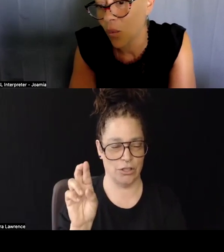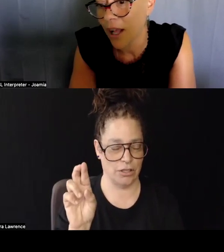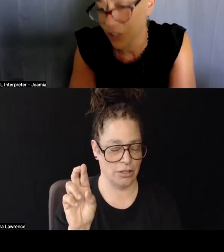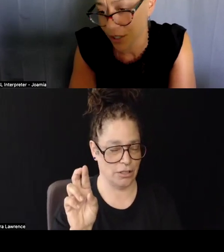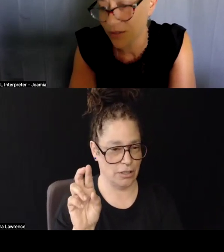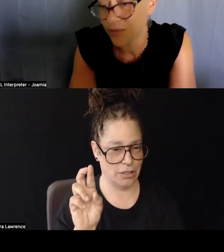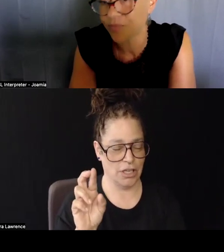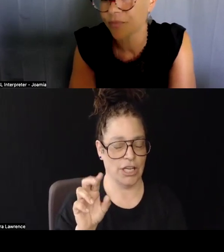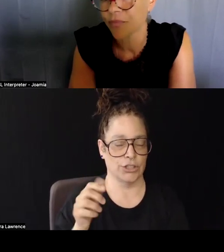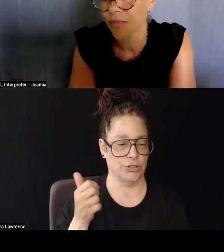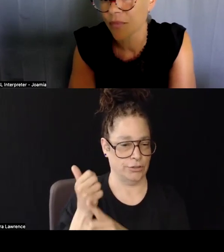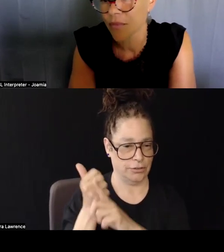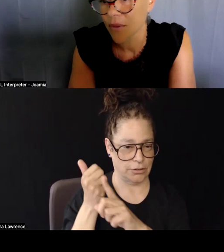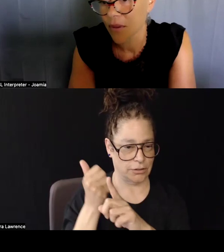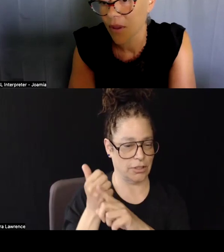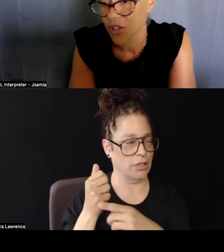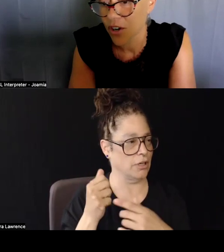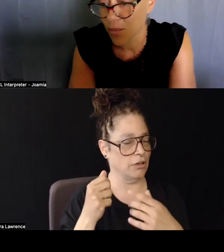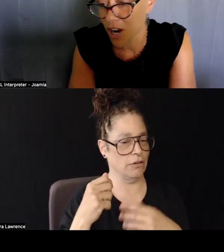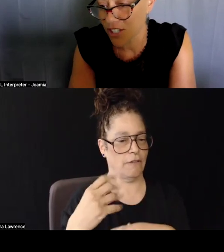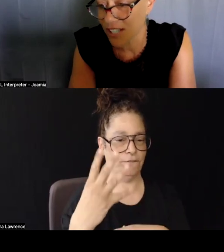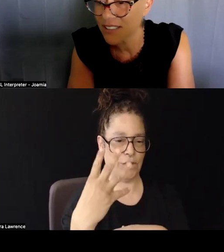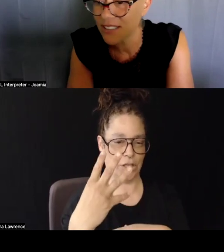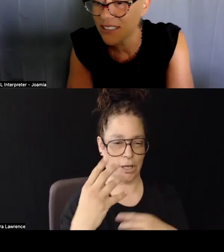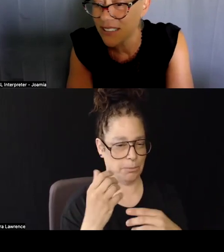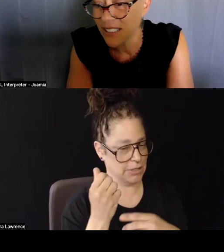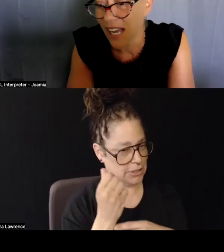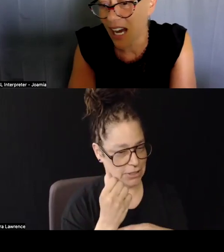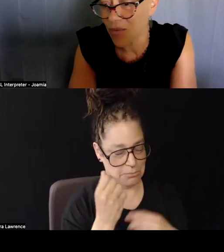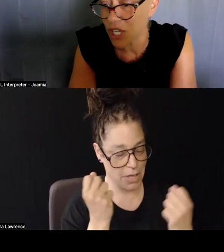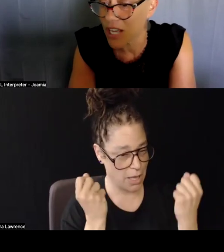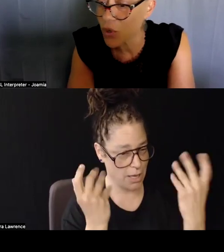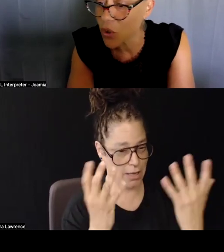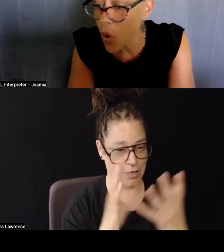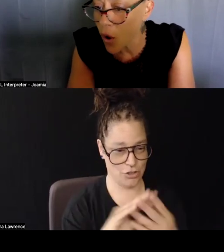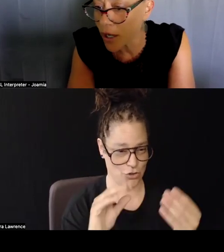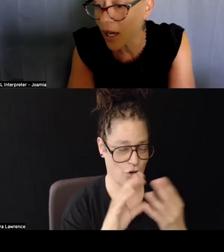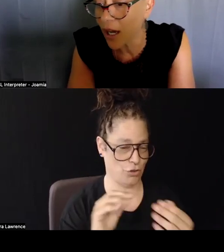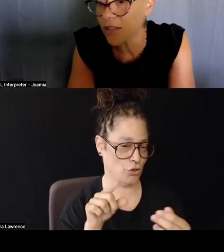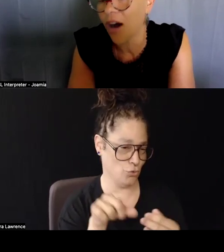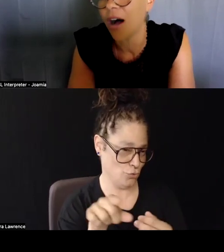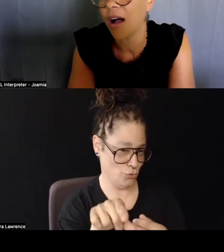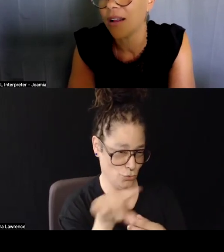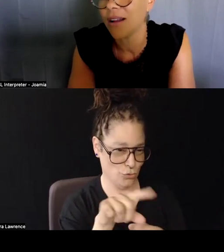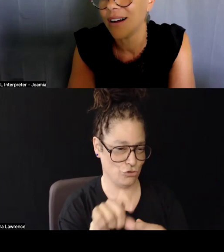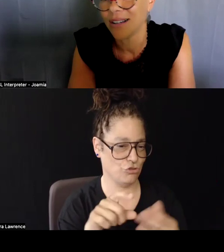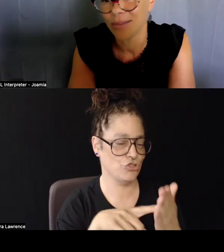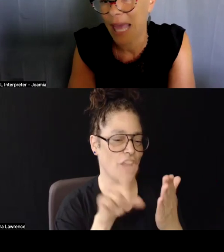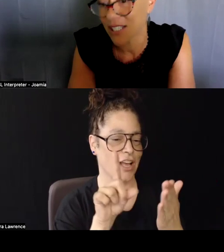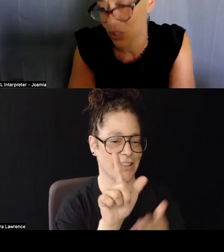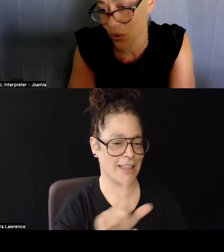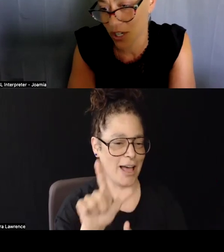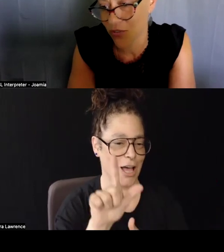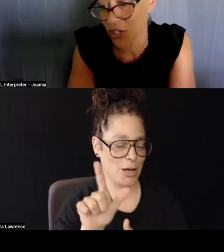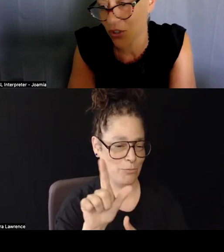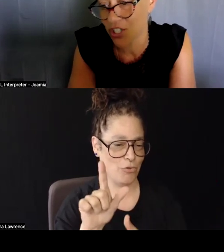Noelle Wilder started a project. She has recorded